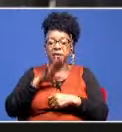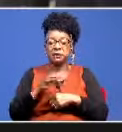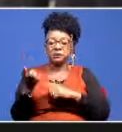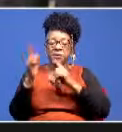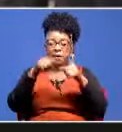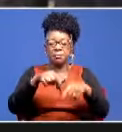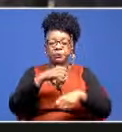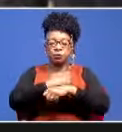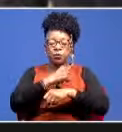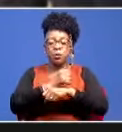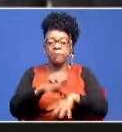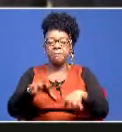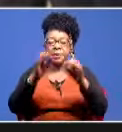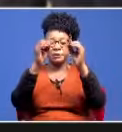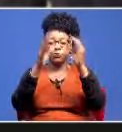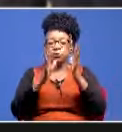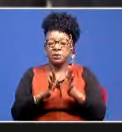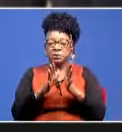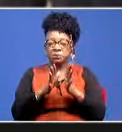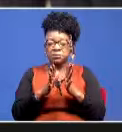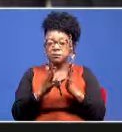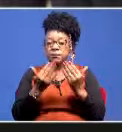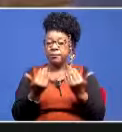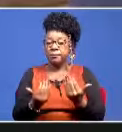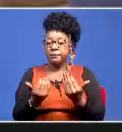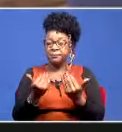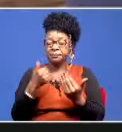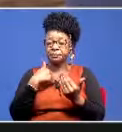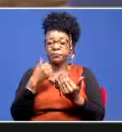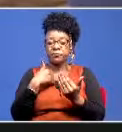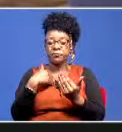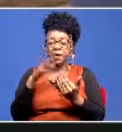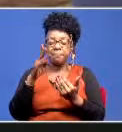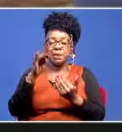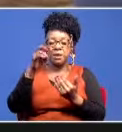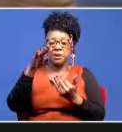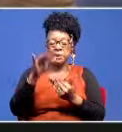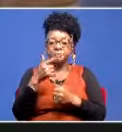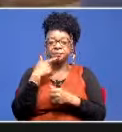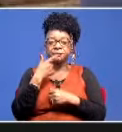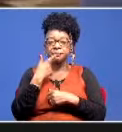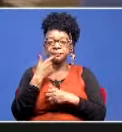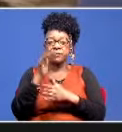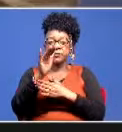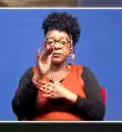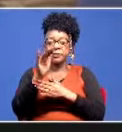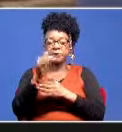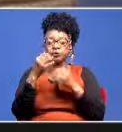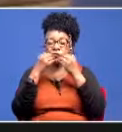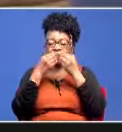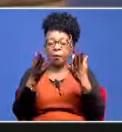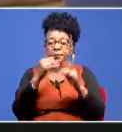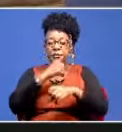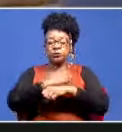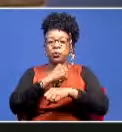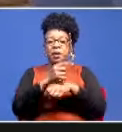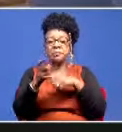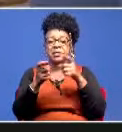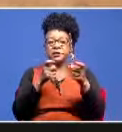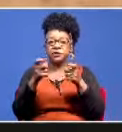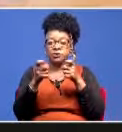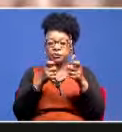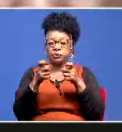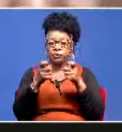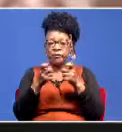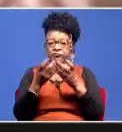picked their students, and now the basic education PS Billy Kipsang has urged them to inform the school administration for